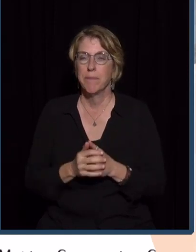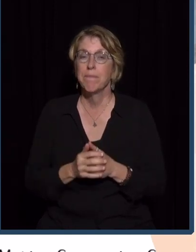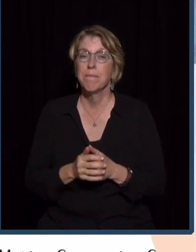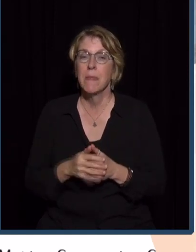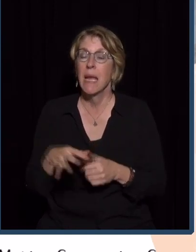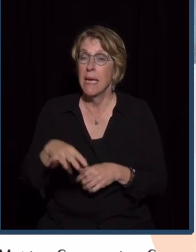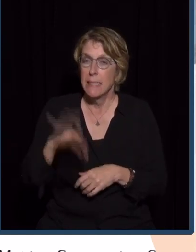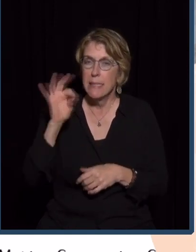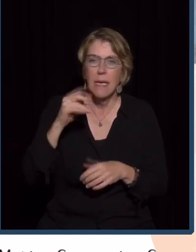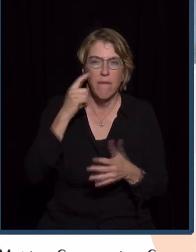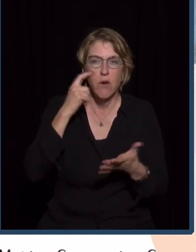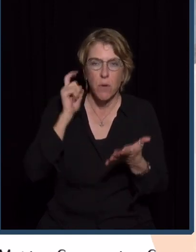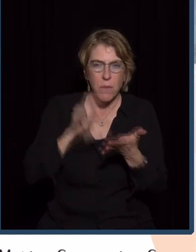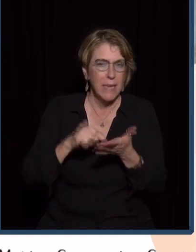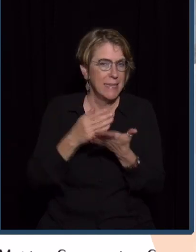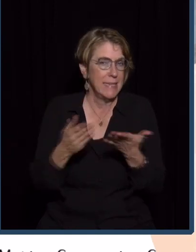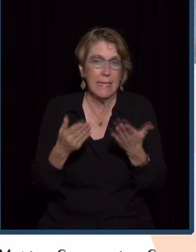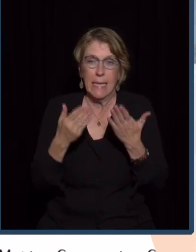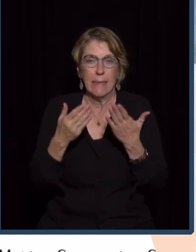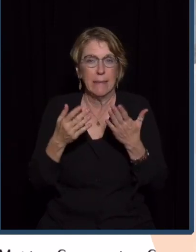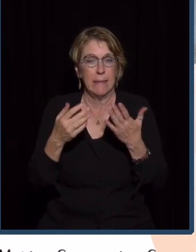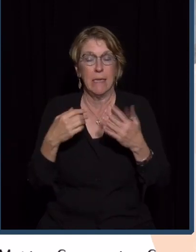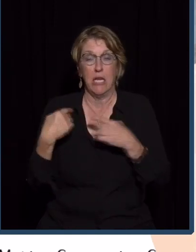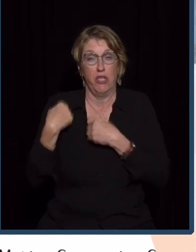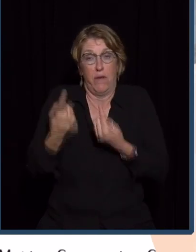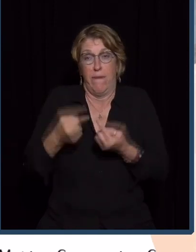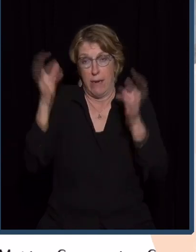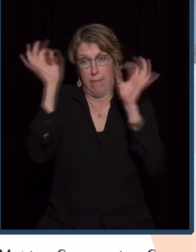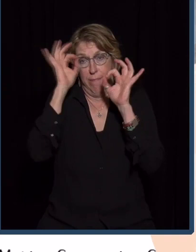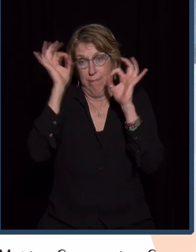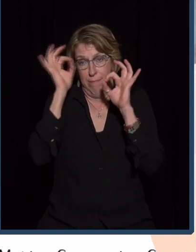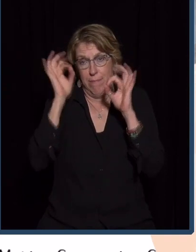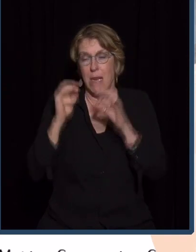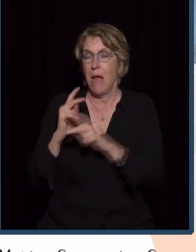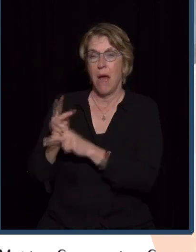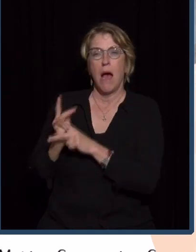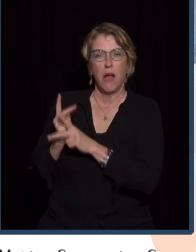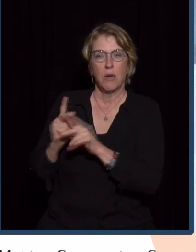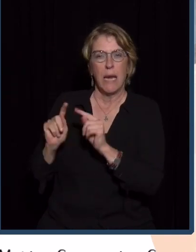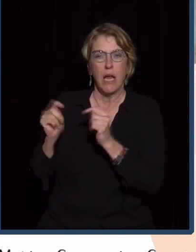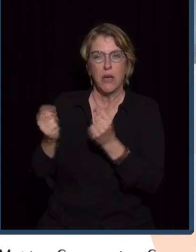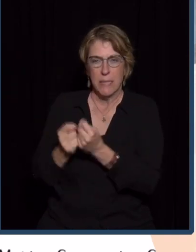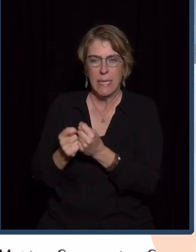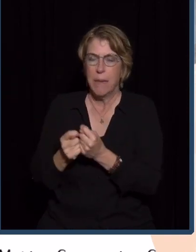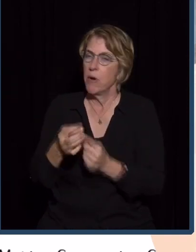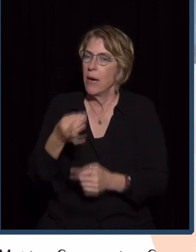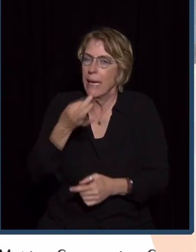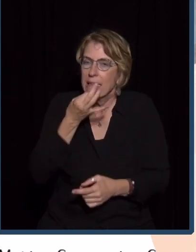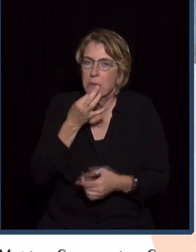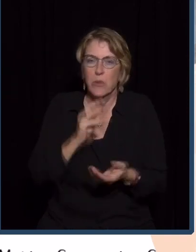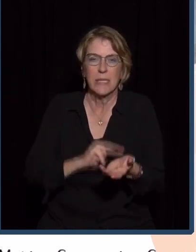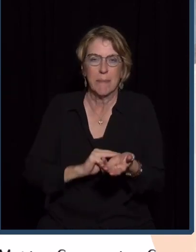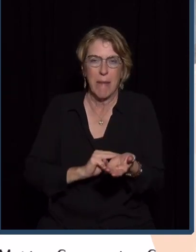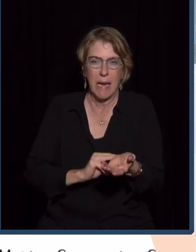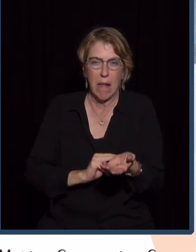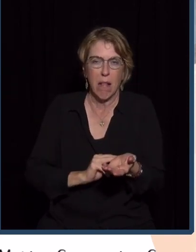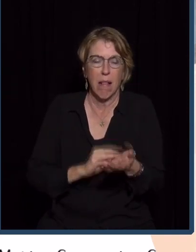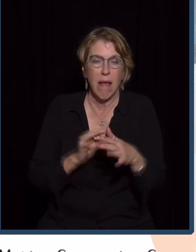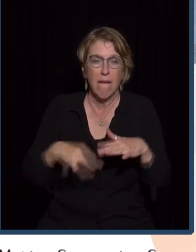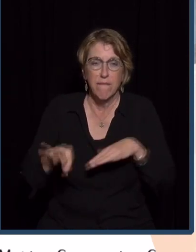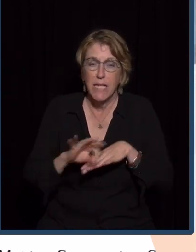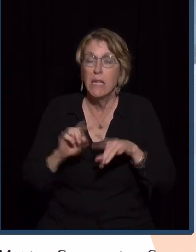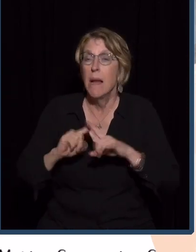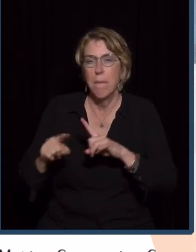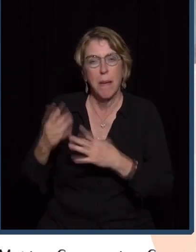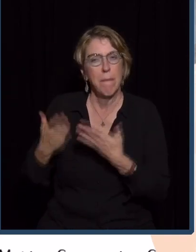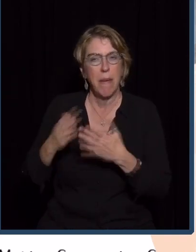the things we don't already know. While our care teams are experts in the medical field, there are many ways we can continue to learn about the